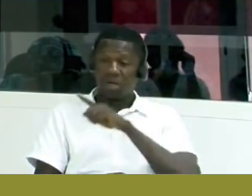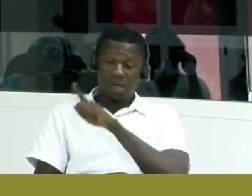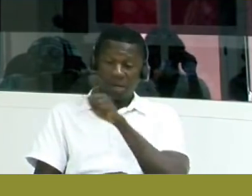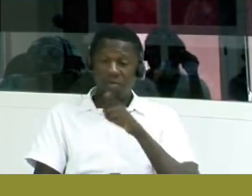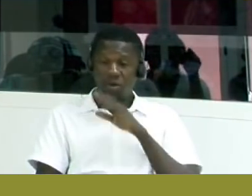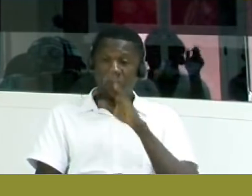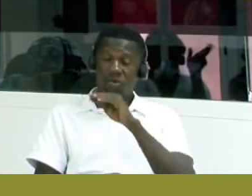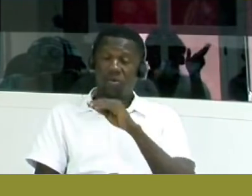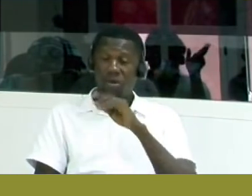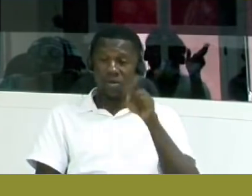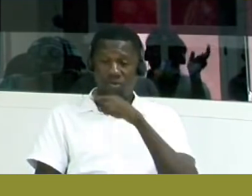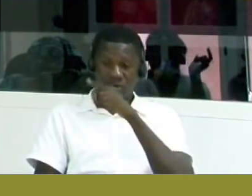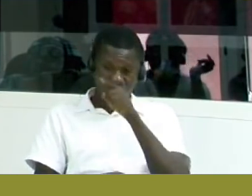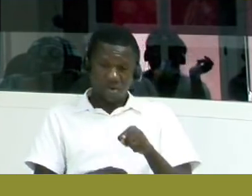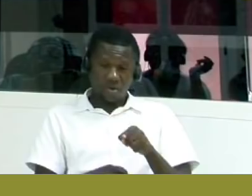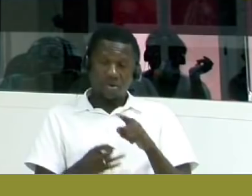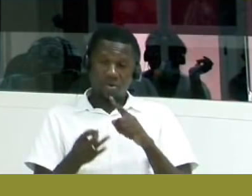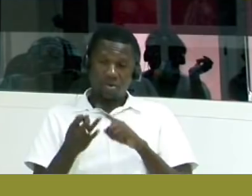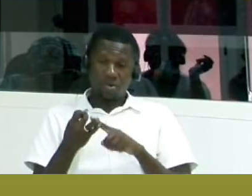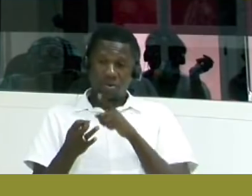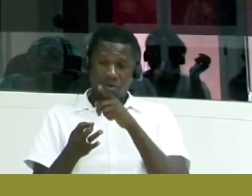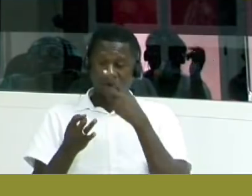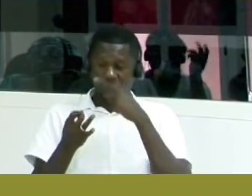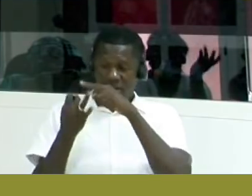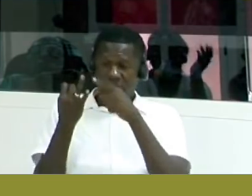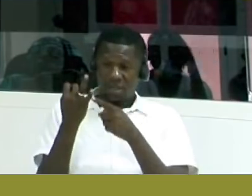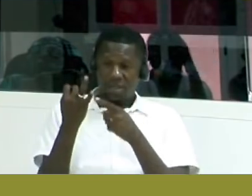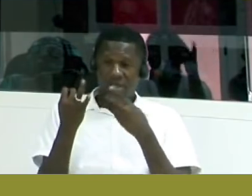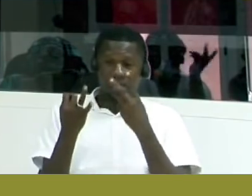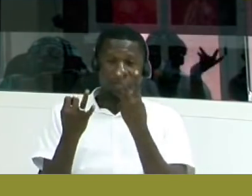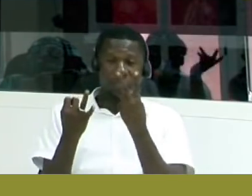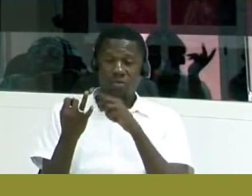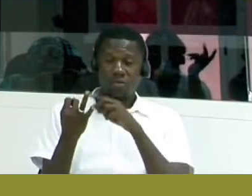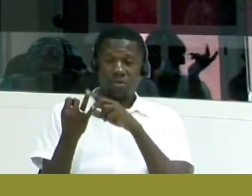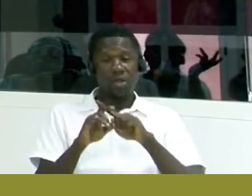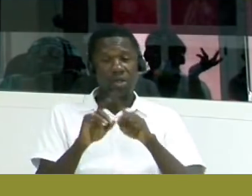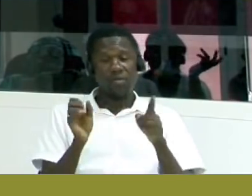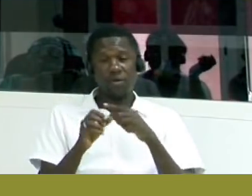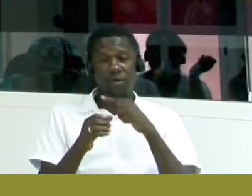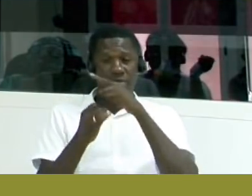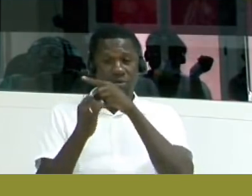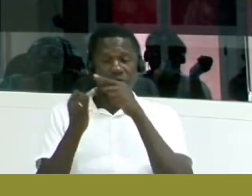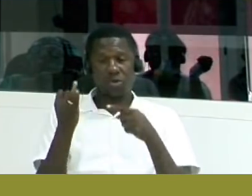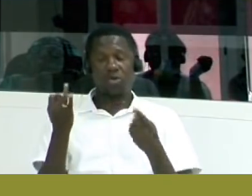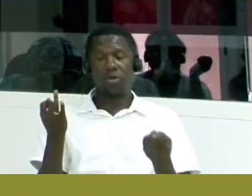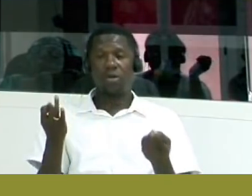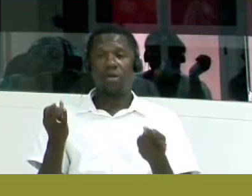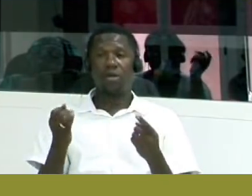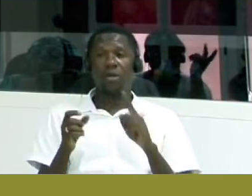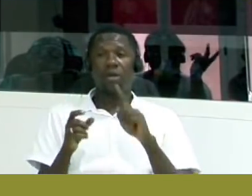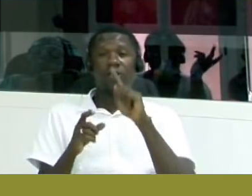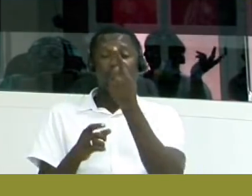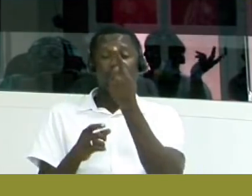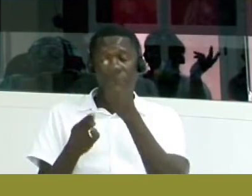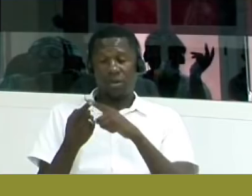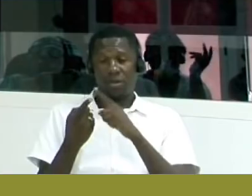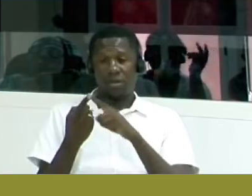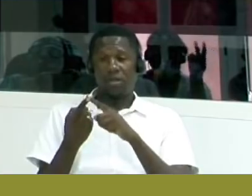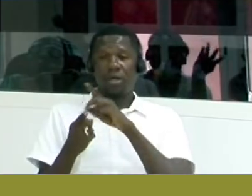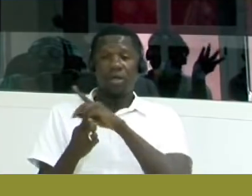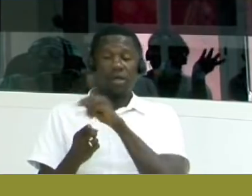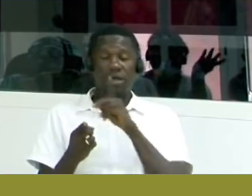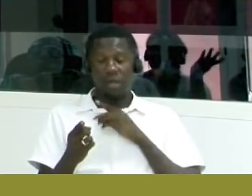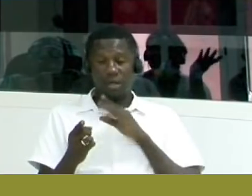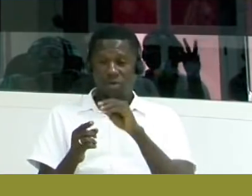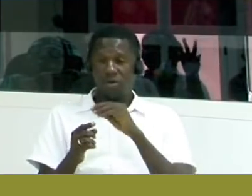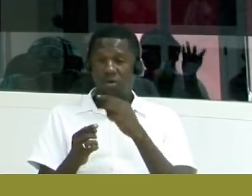doing wrong. You see, these are two different positions. The first is they did it without